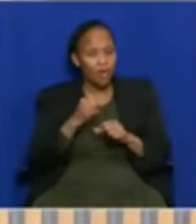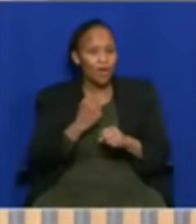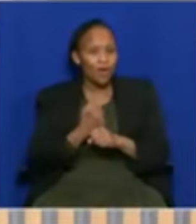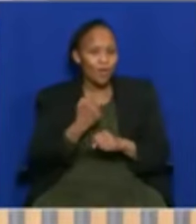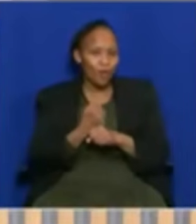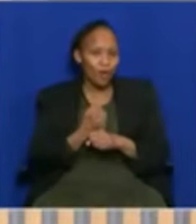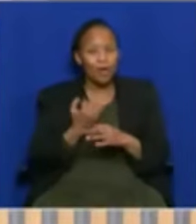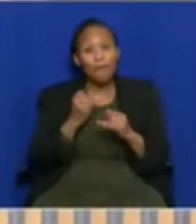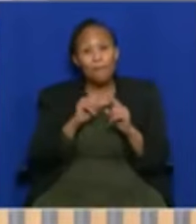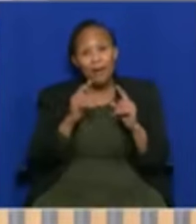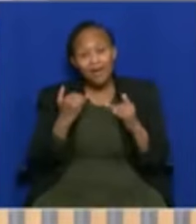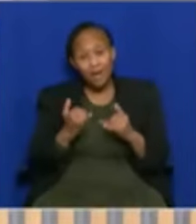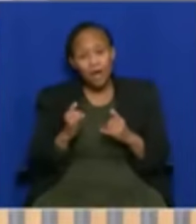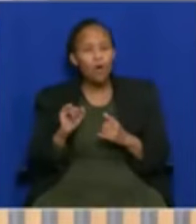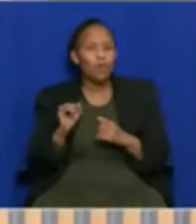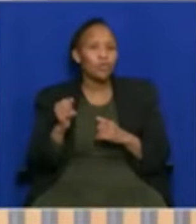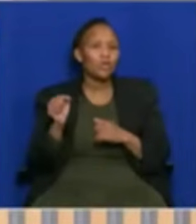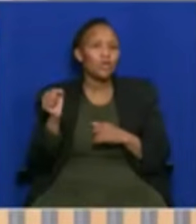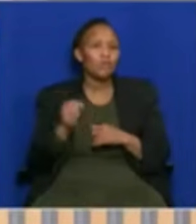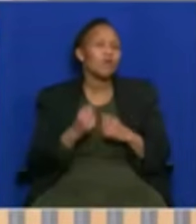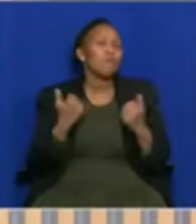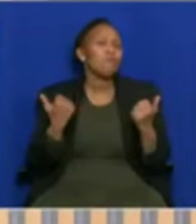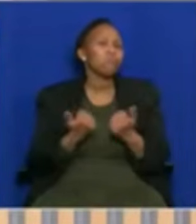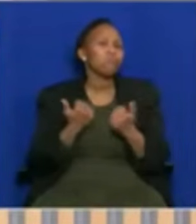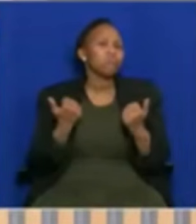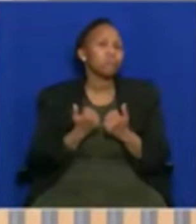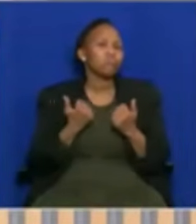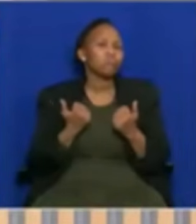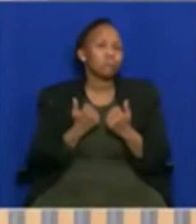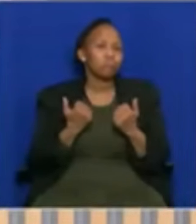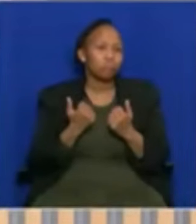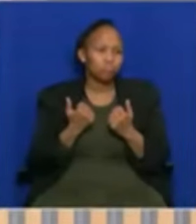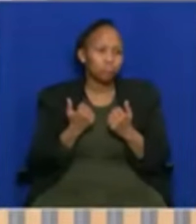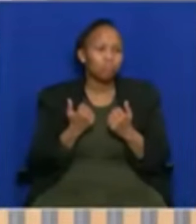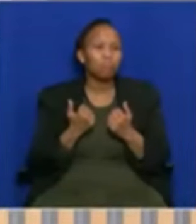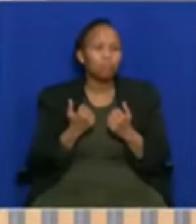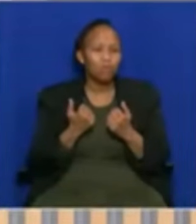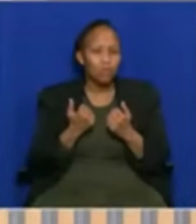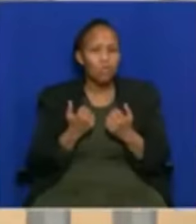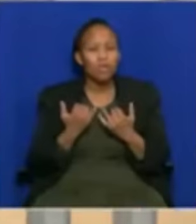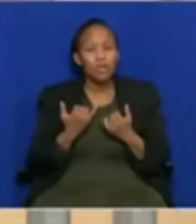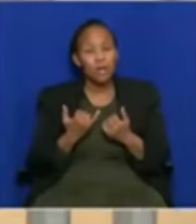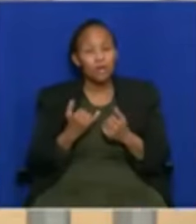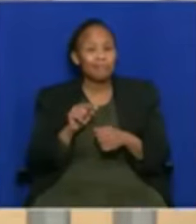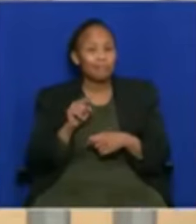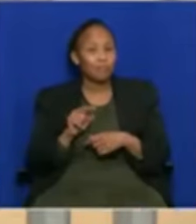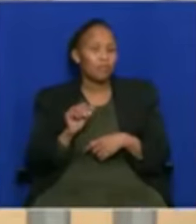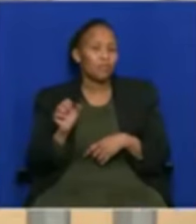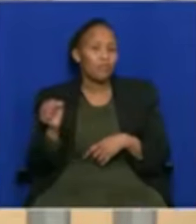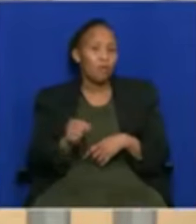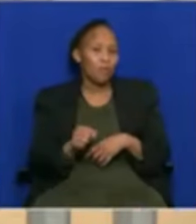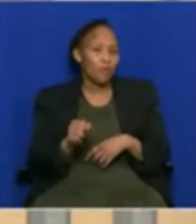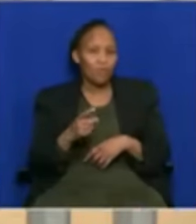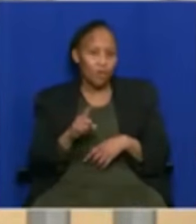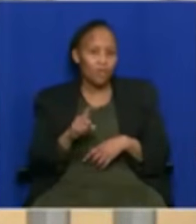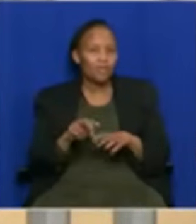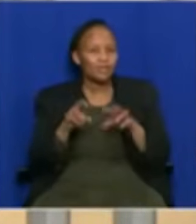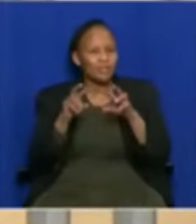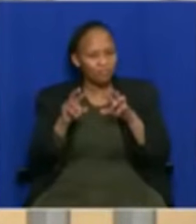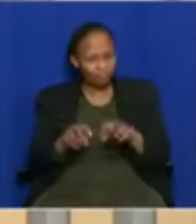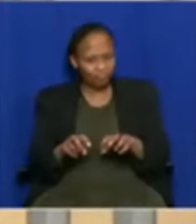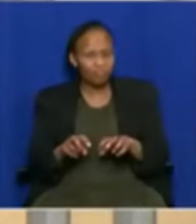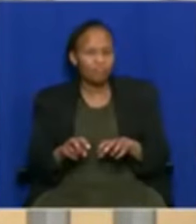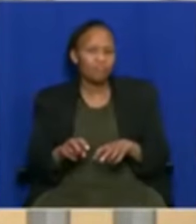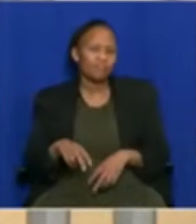of those appointments is a subject of the investigation. So people